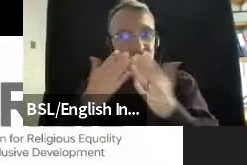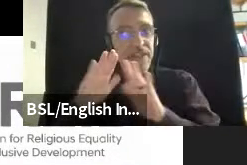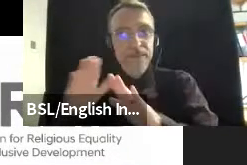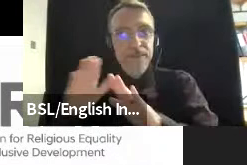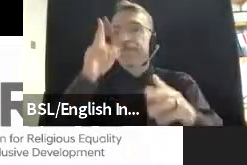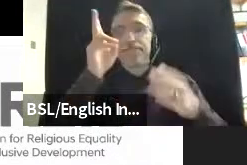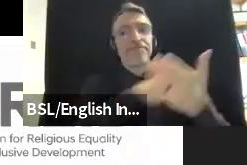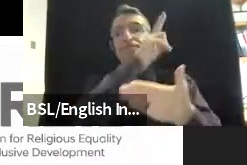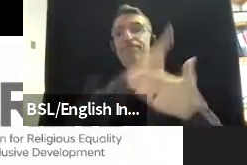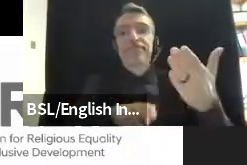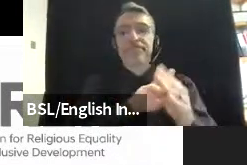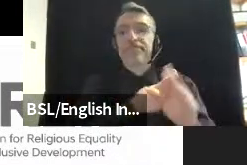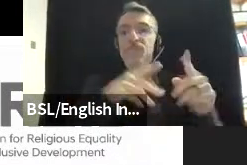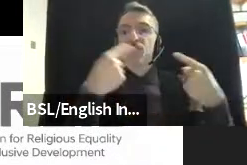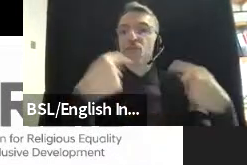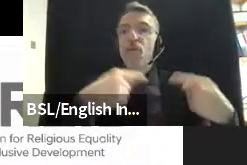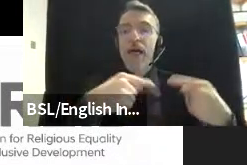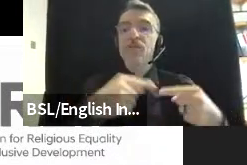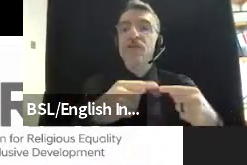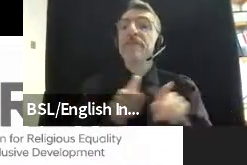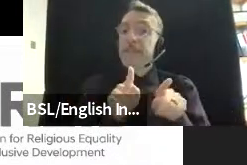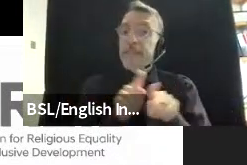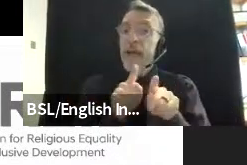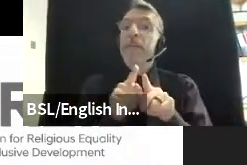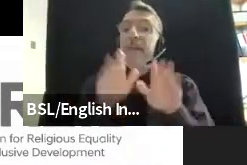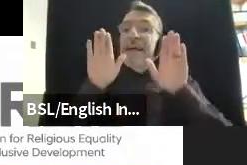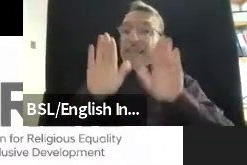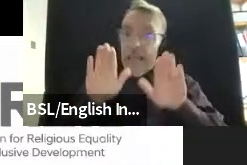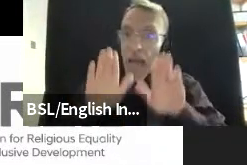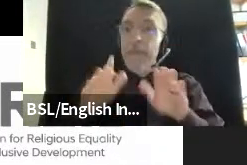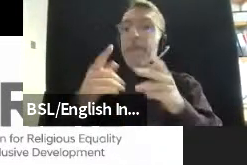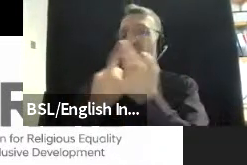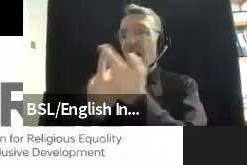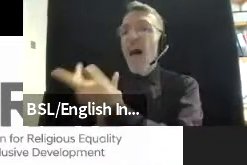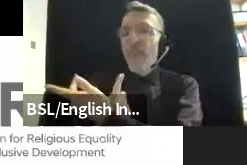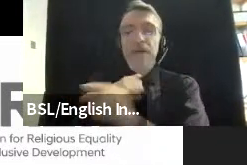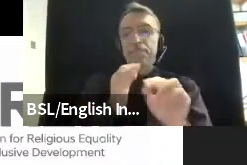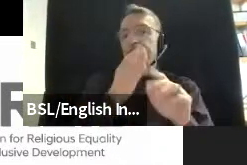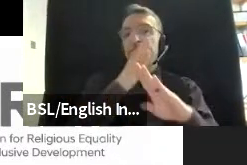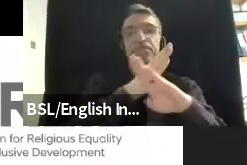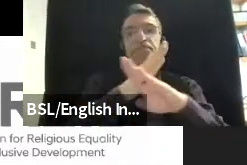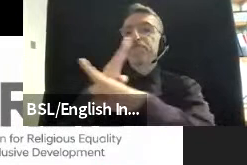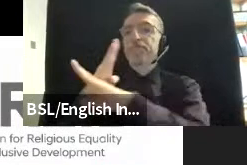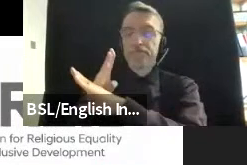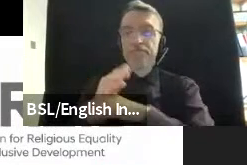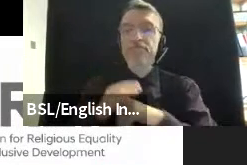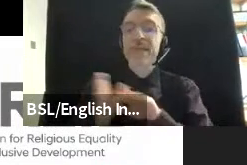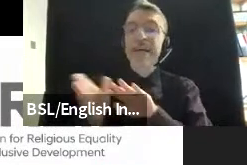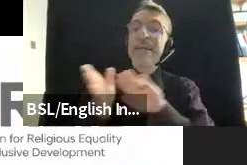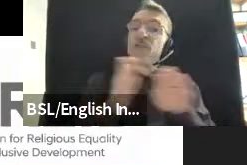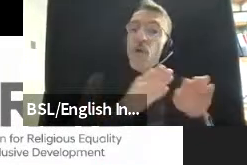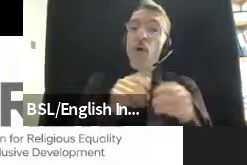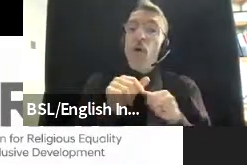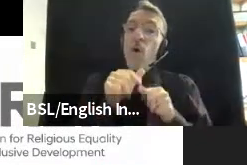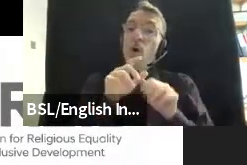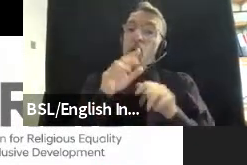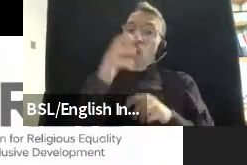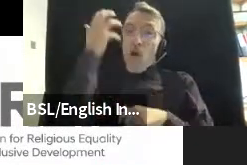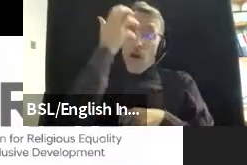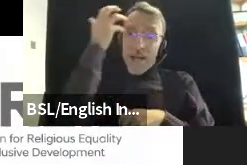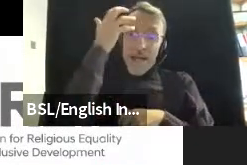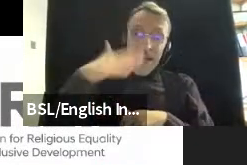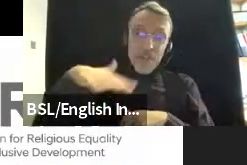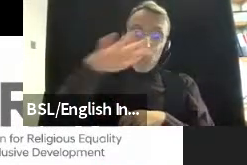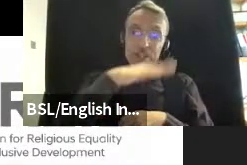including practice of Islam and other religions. But after the country gained its independence